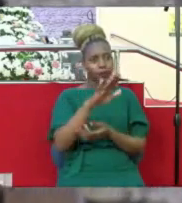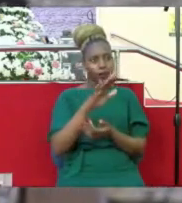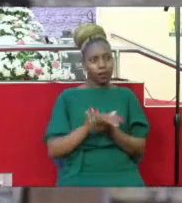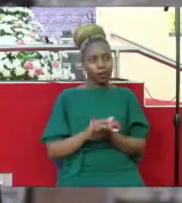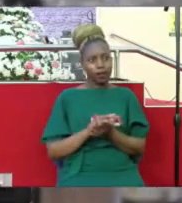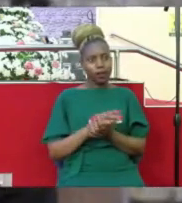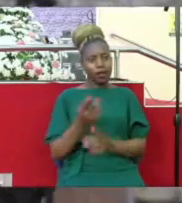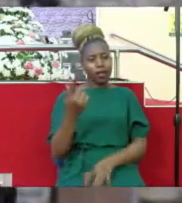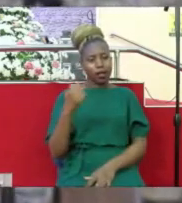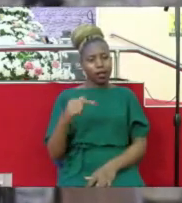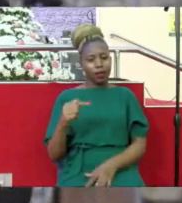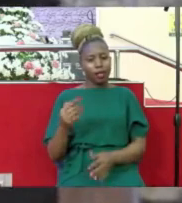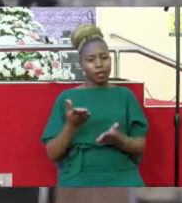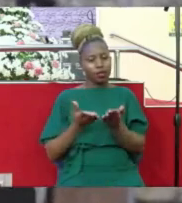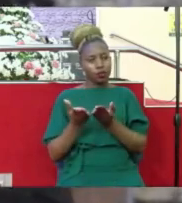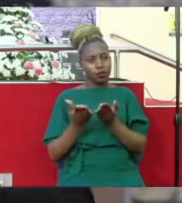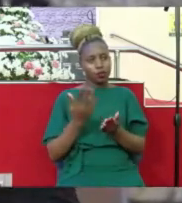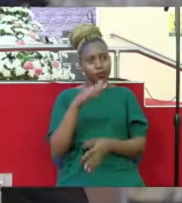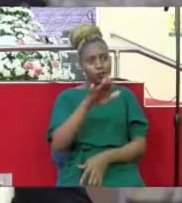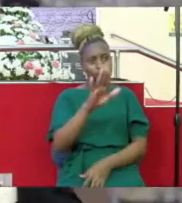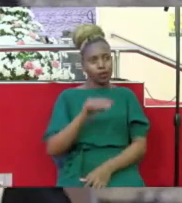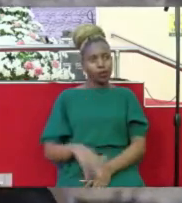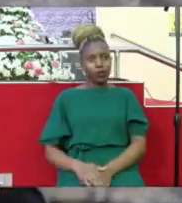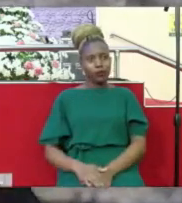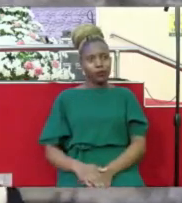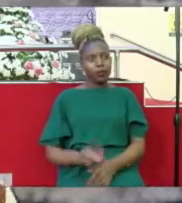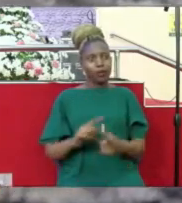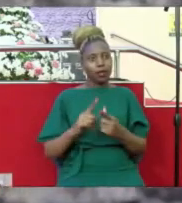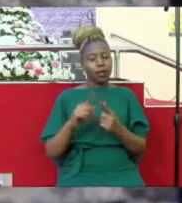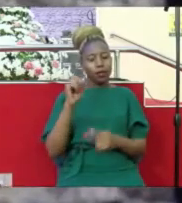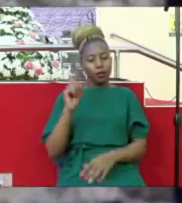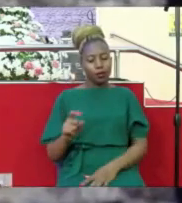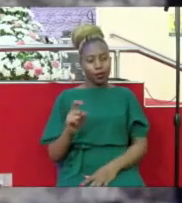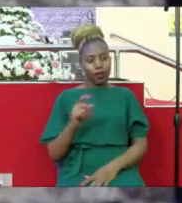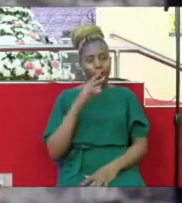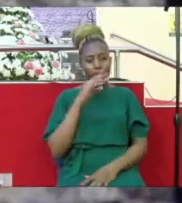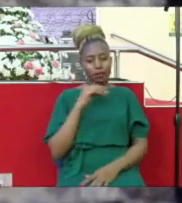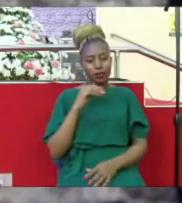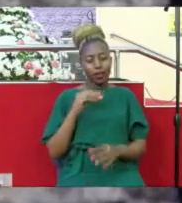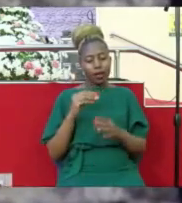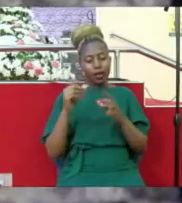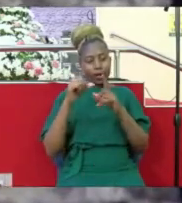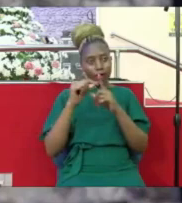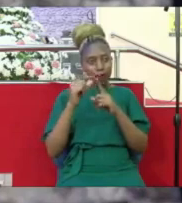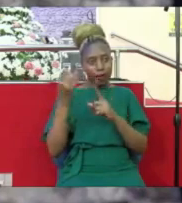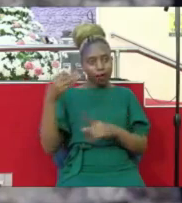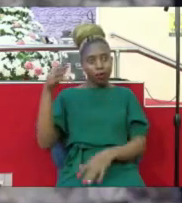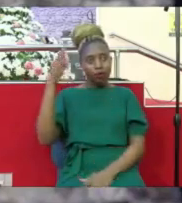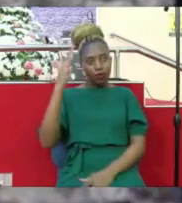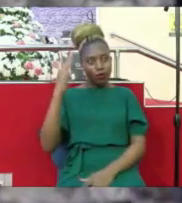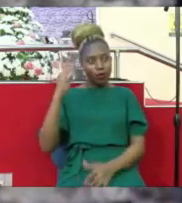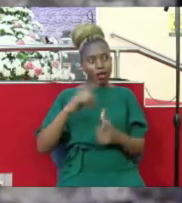come into your ministry, then you must take the word of God and you must mix it